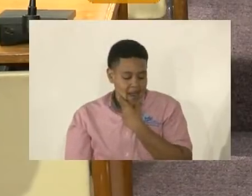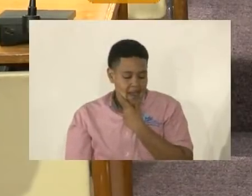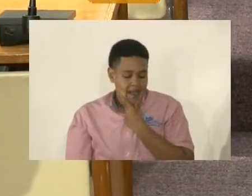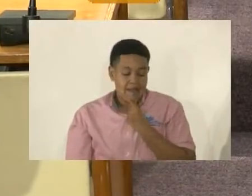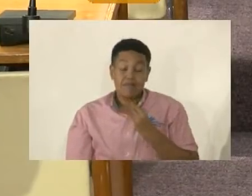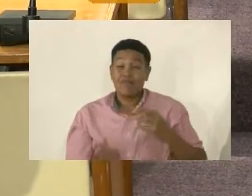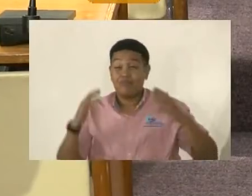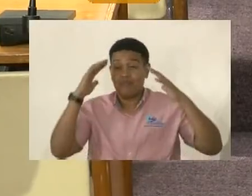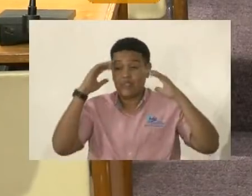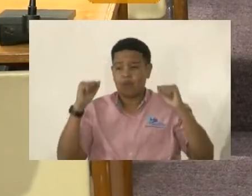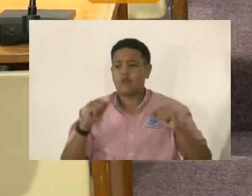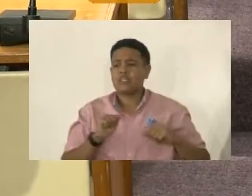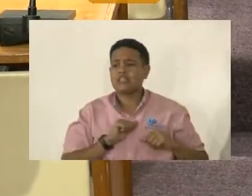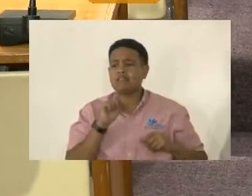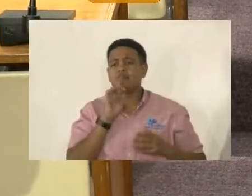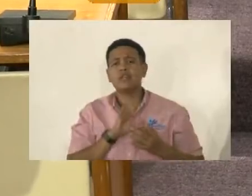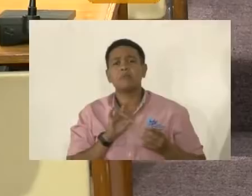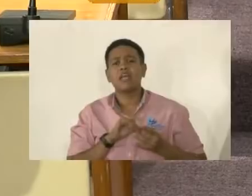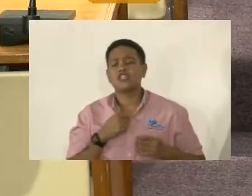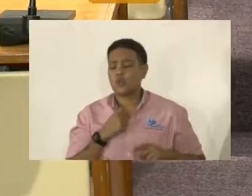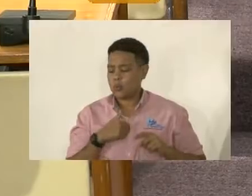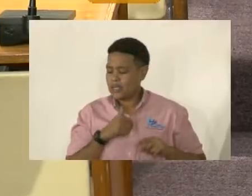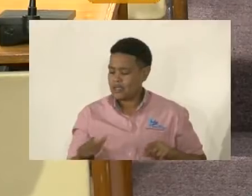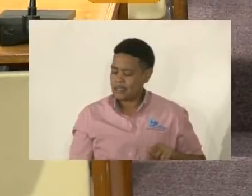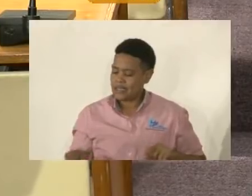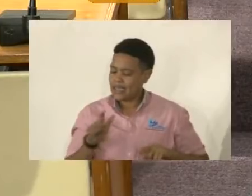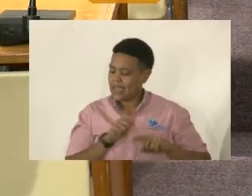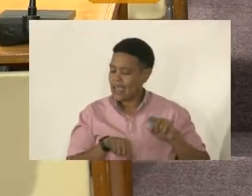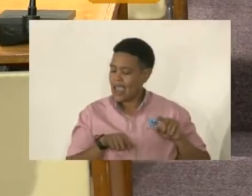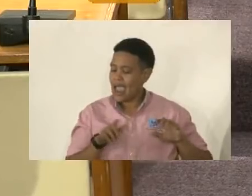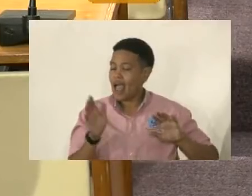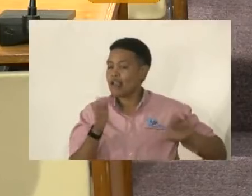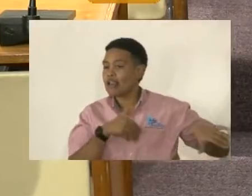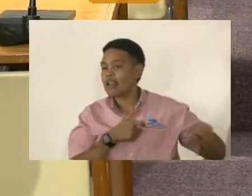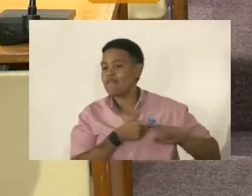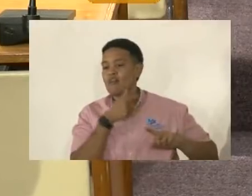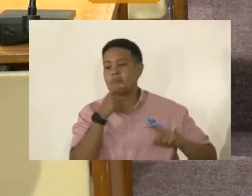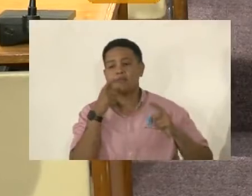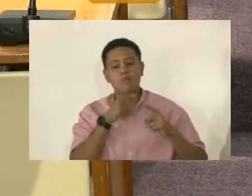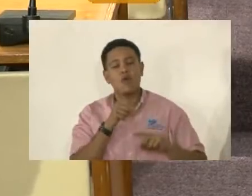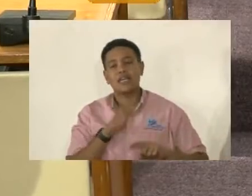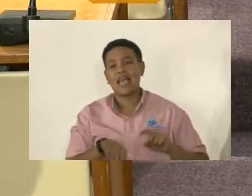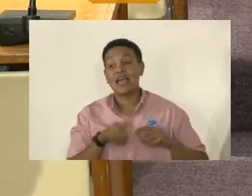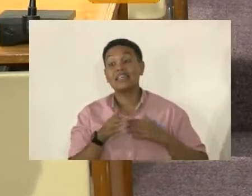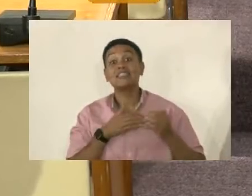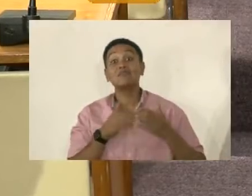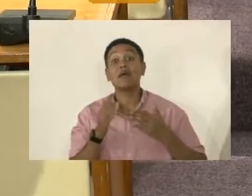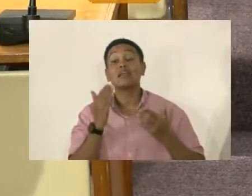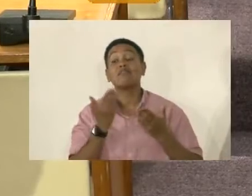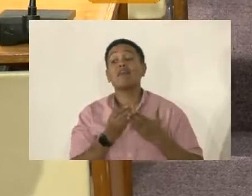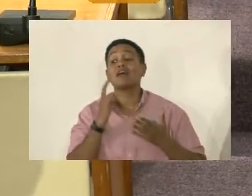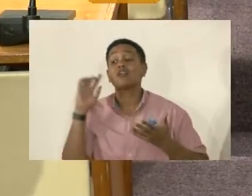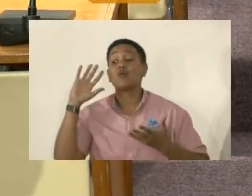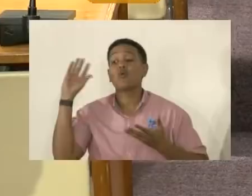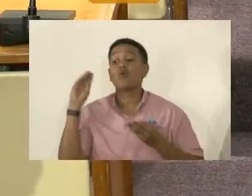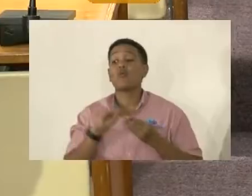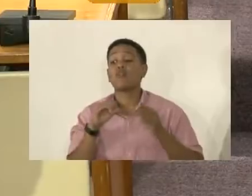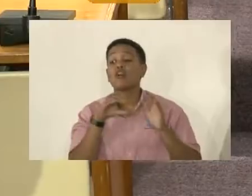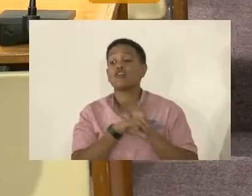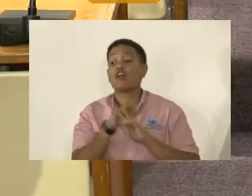Mr. President, as I've mentioned, and we can't step away from this point, despite the fact that the overall crime